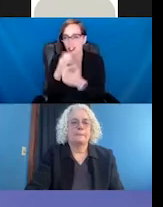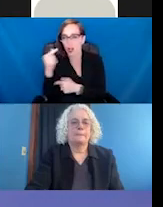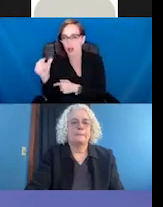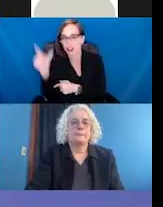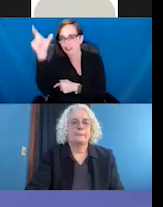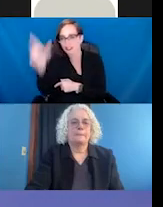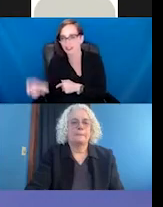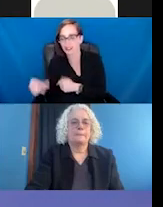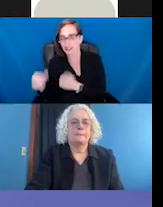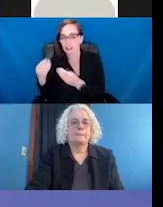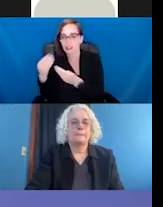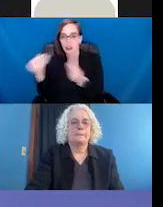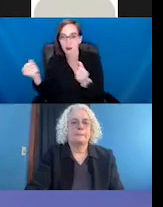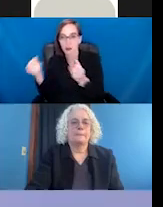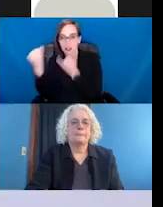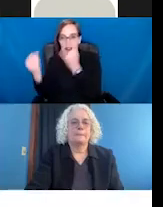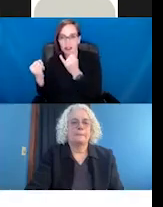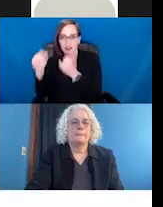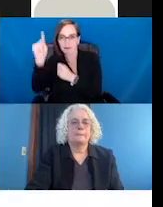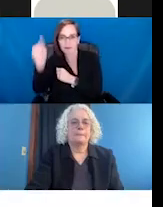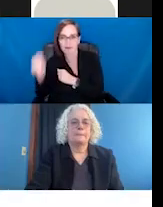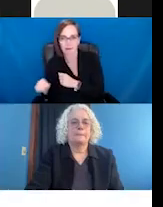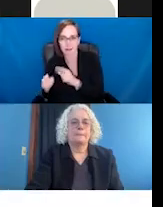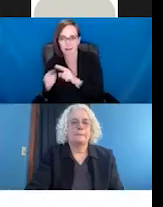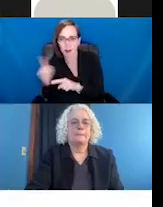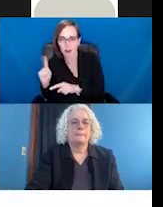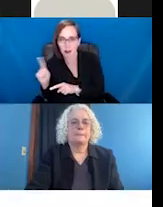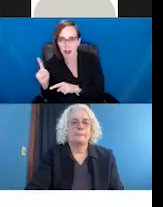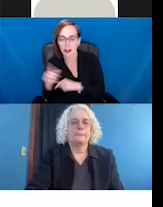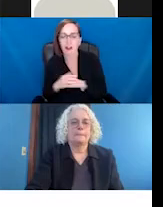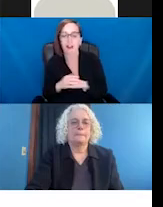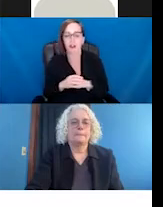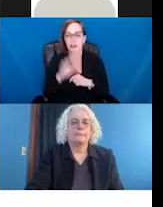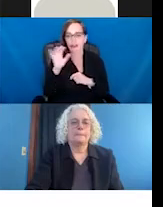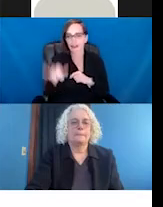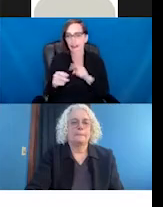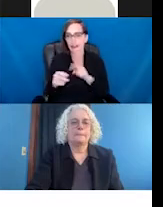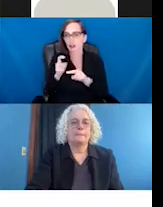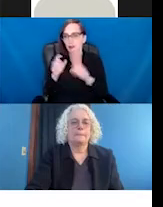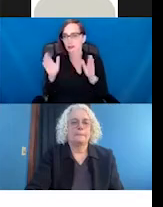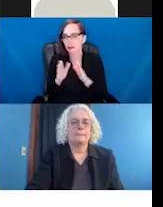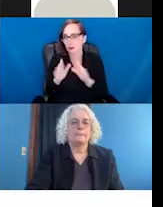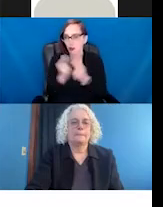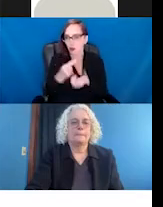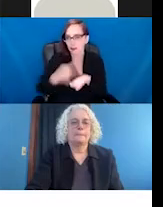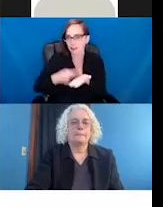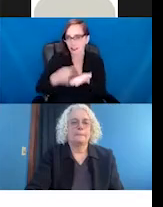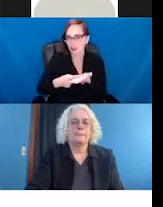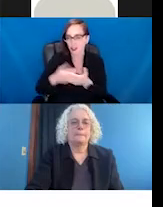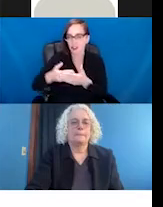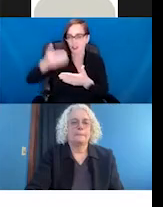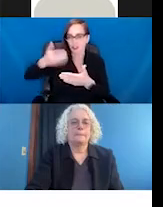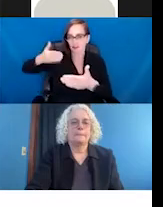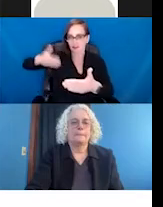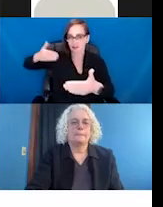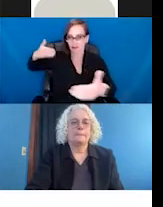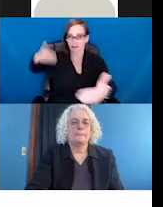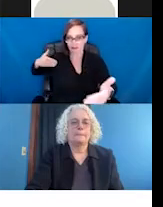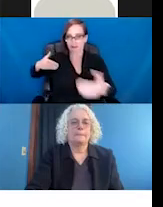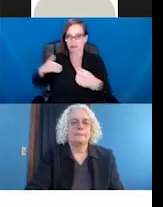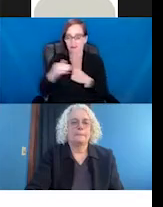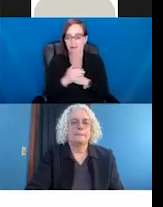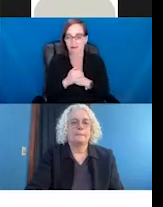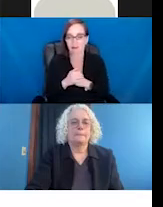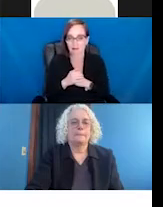document. Those are the solutions that came out of small groups and the meetings. They're